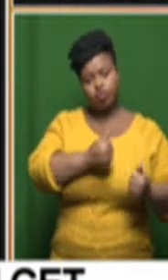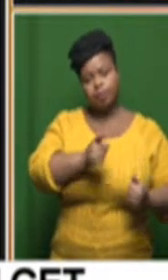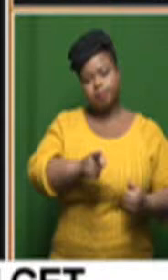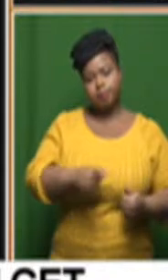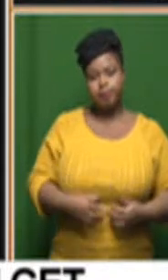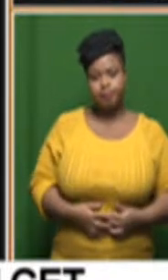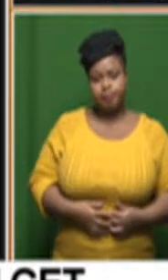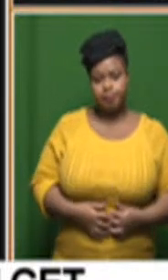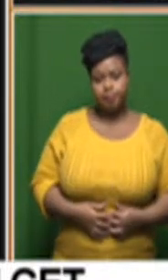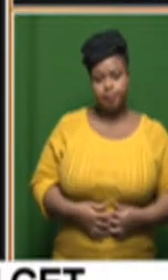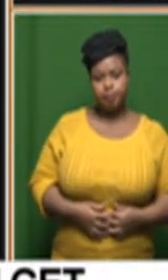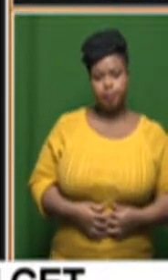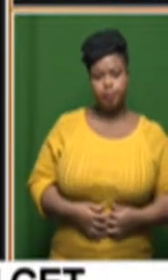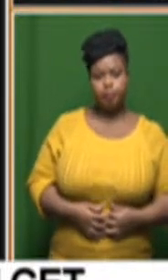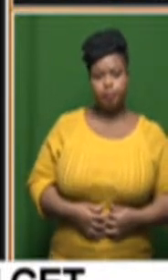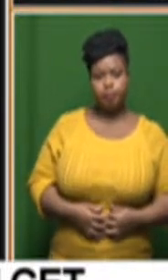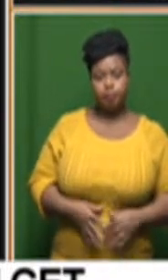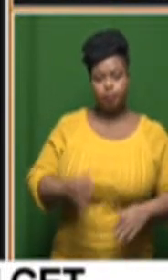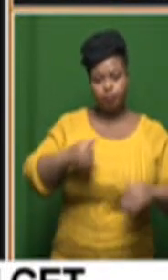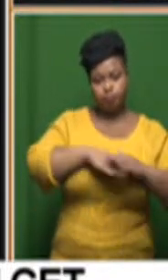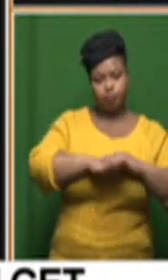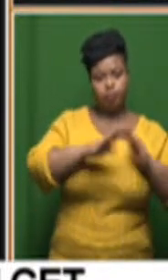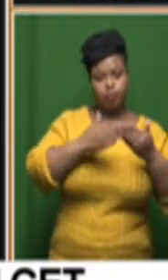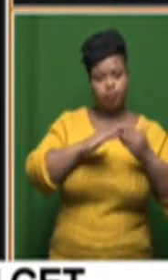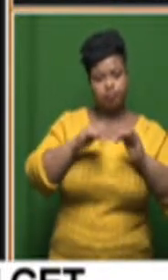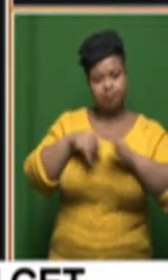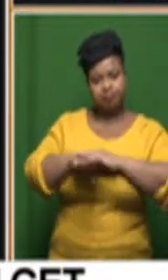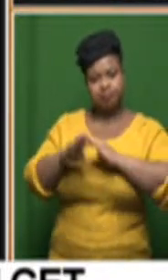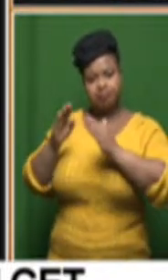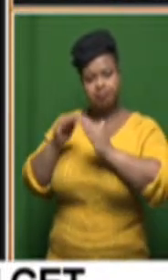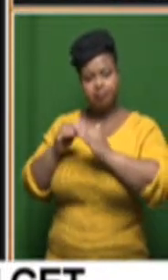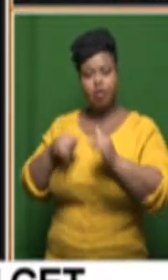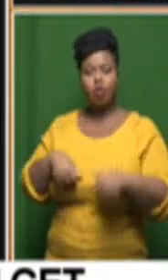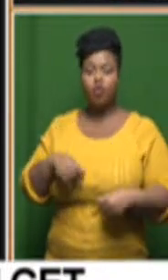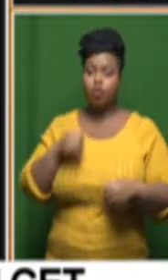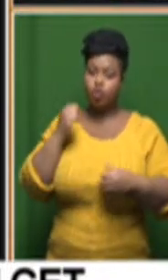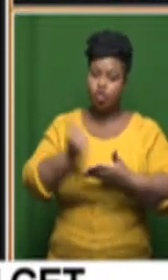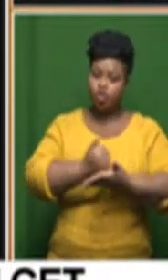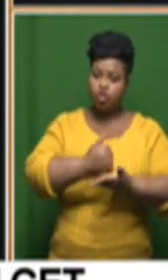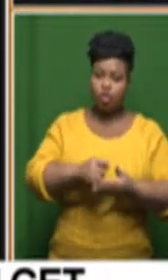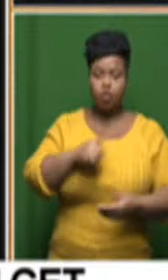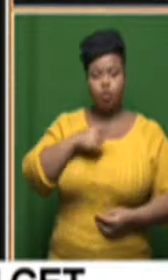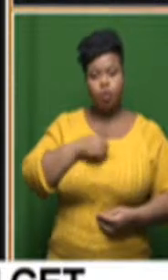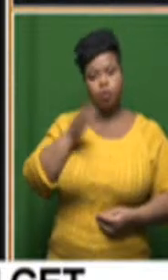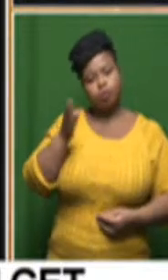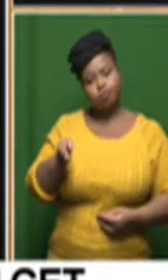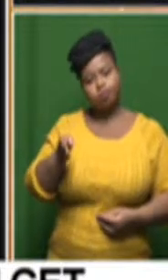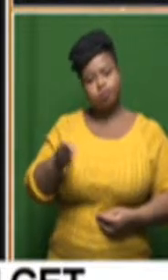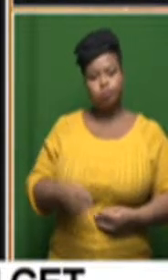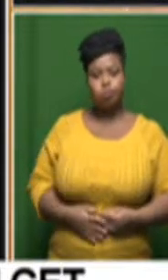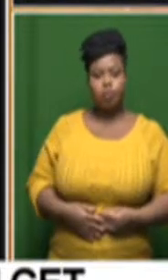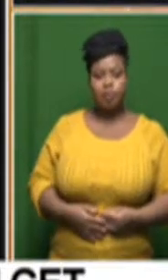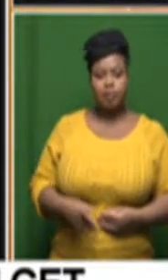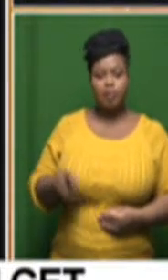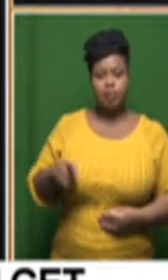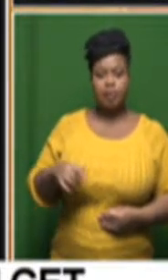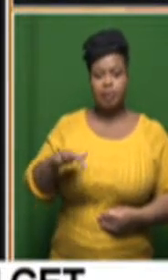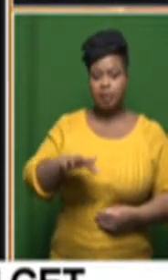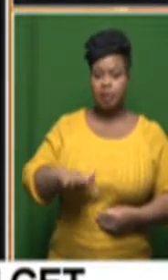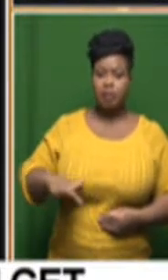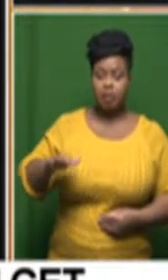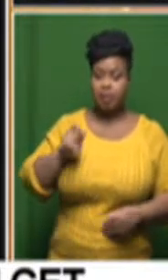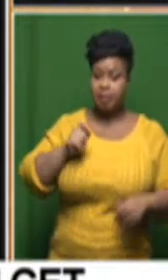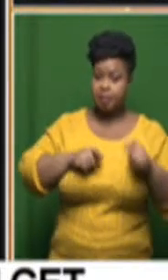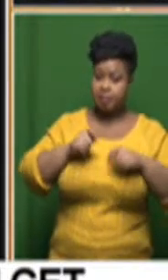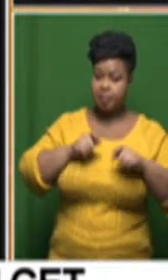this. This is our door-to-door registration, as we say, boots on the ground. This is at the facility where the